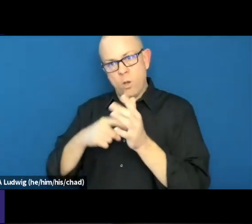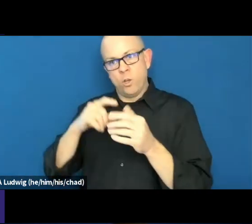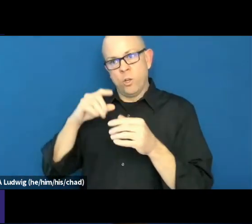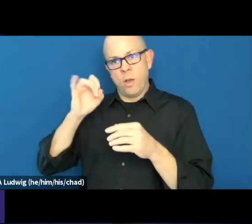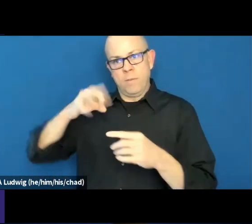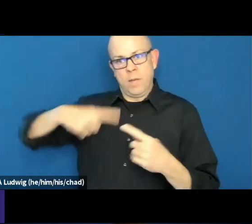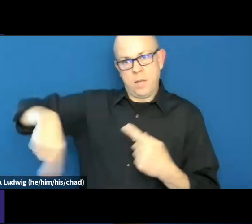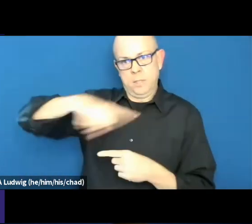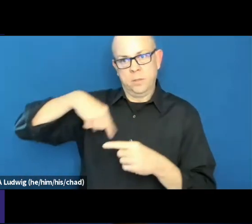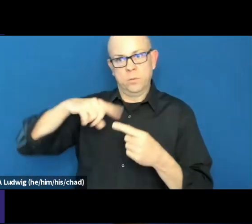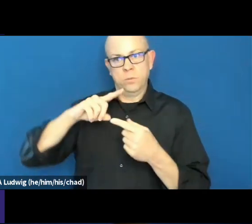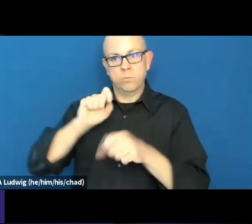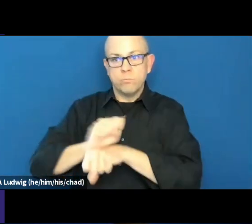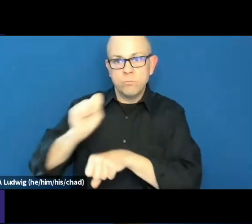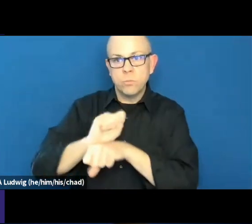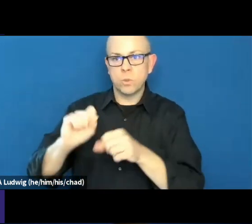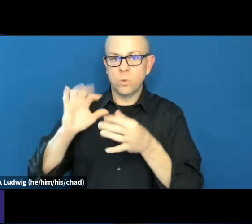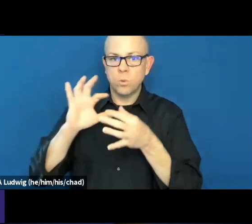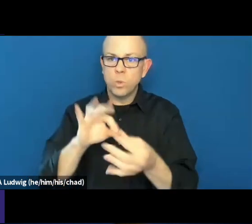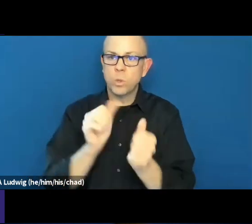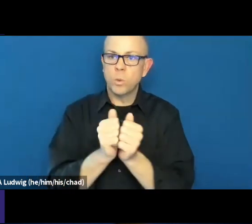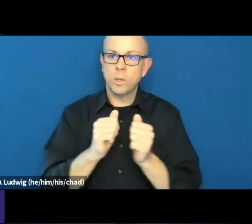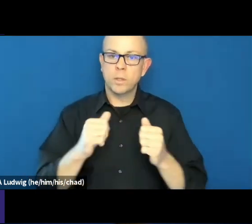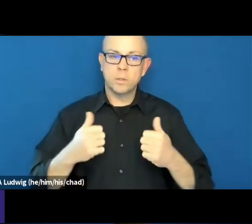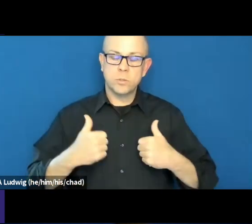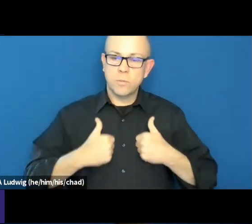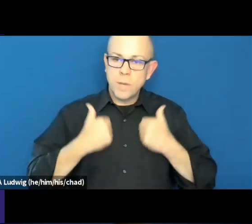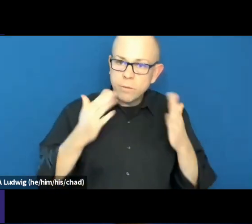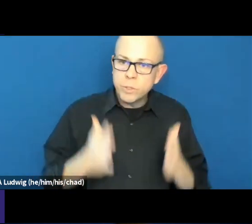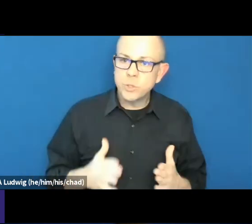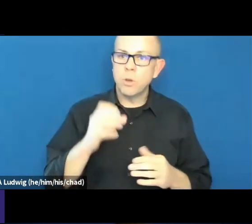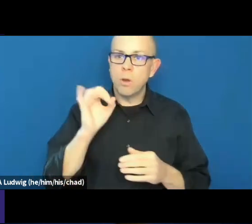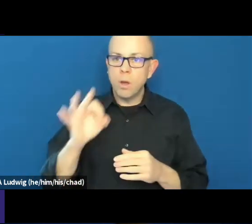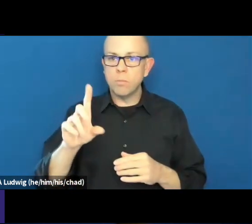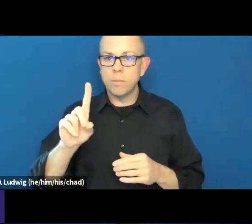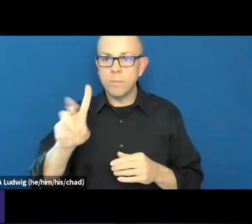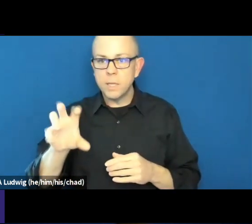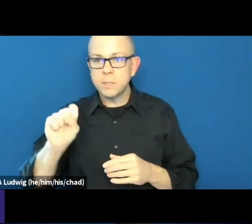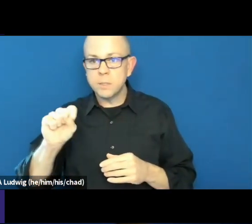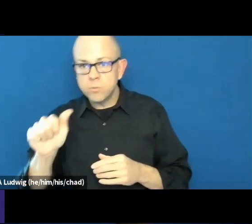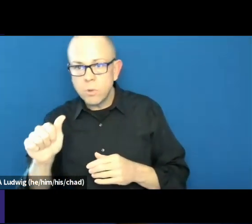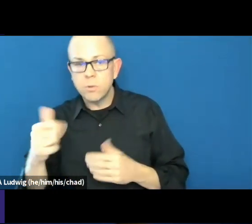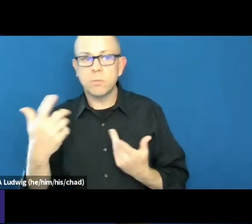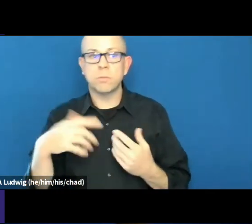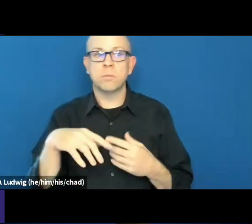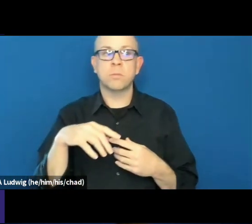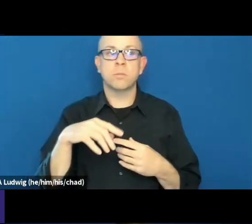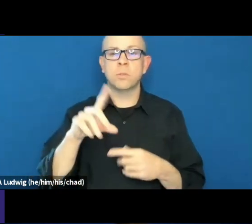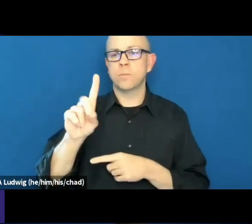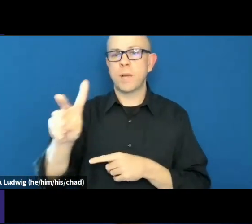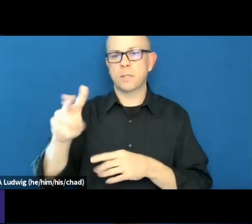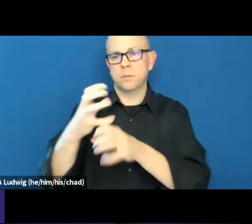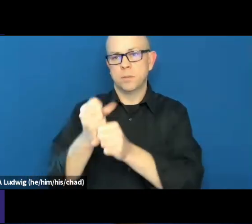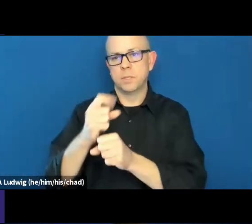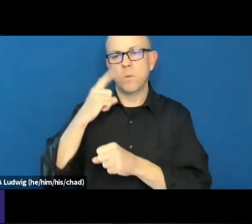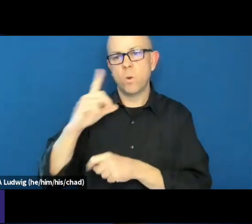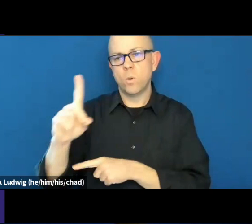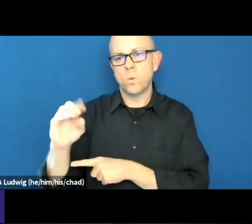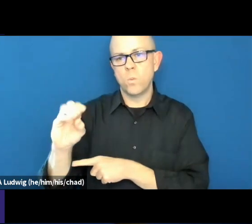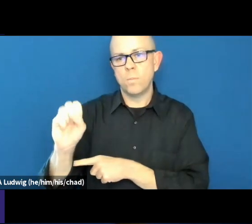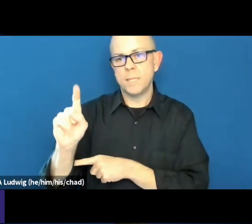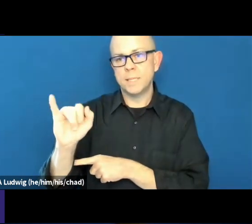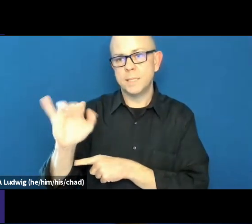the expectation and requirement of confidentiality for anyone who is working with survivors of domestic violence and sexual